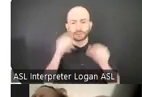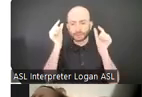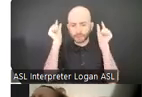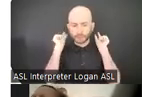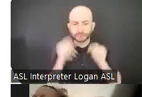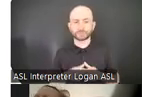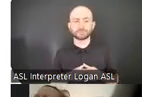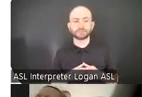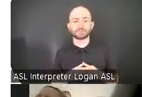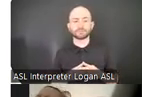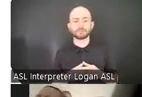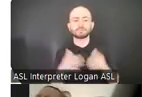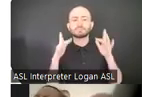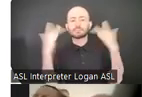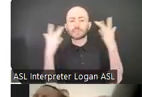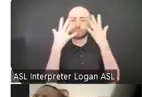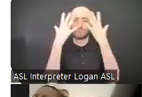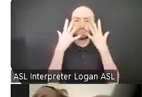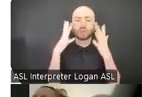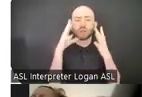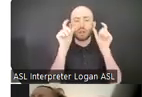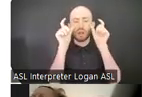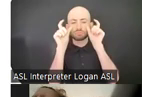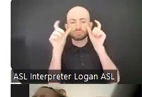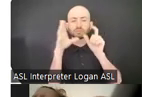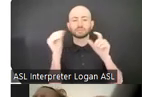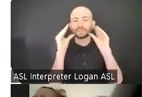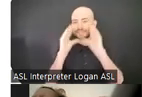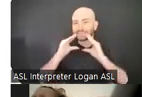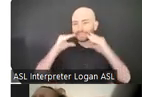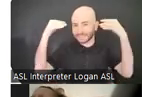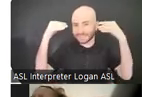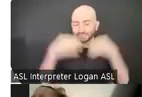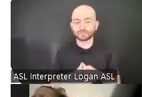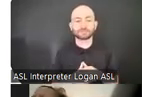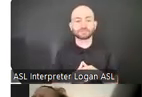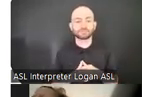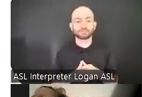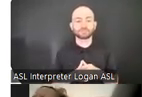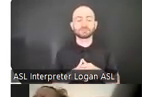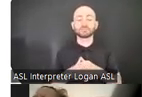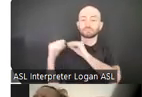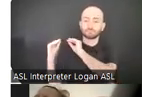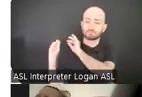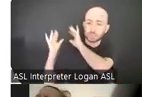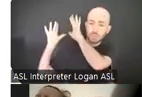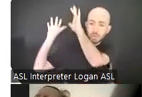with glasses and a big grin wearing a blue blouse. seated before a blooming plant with red flowers